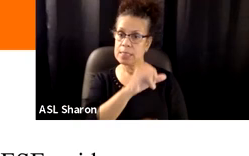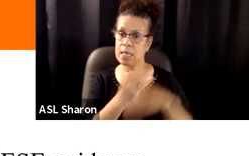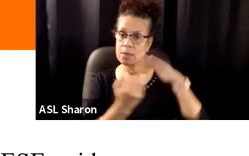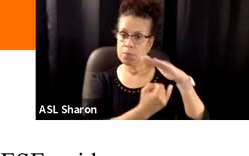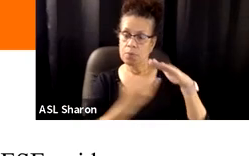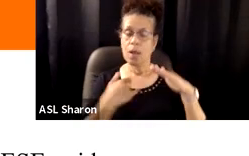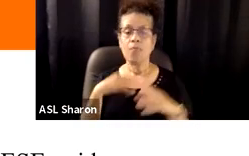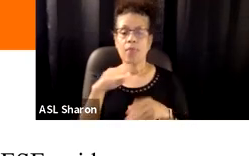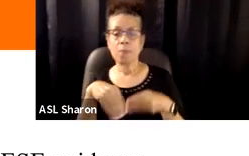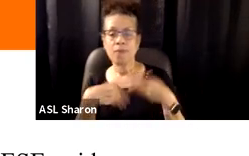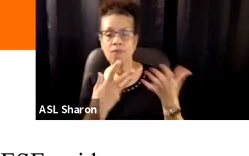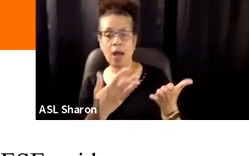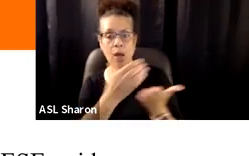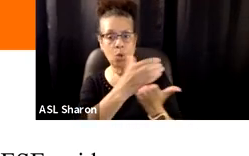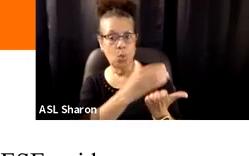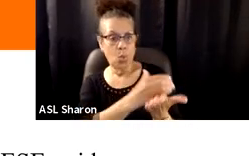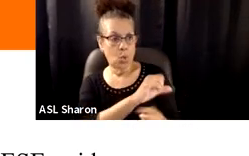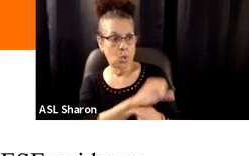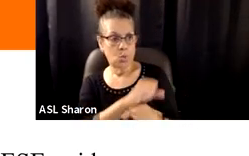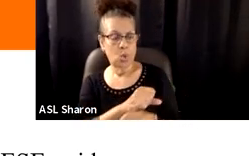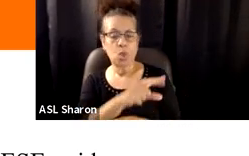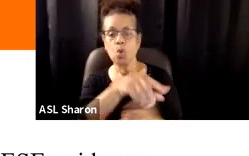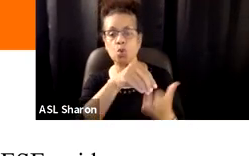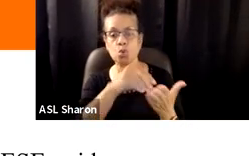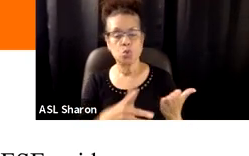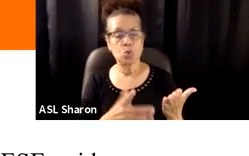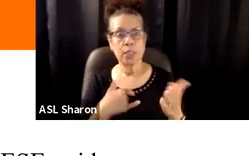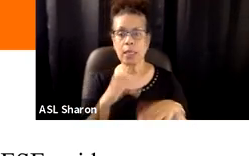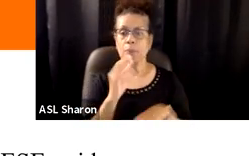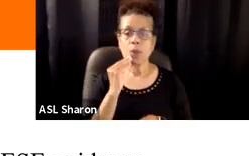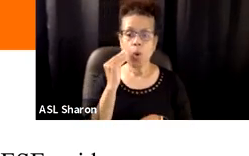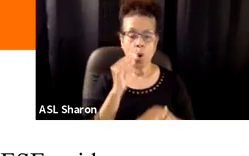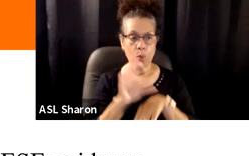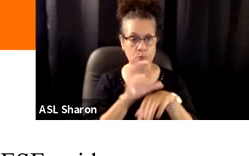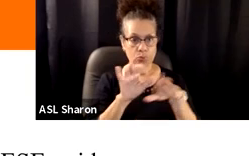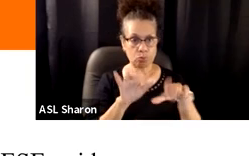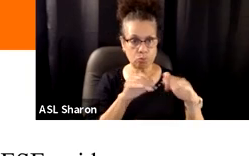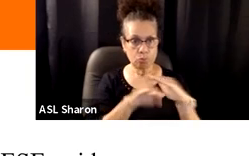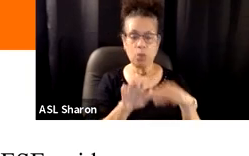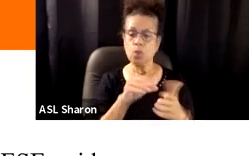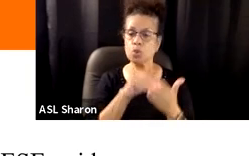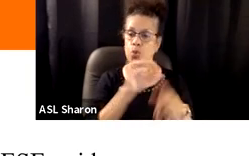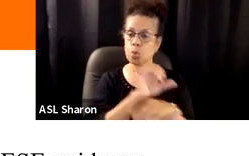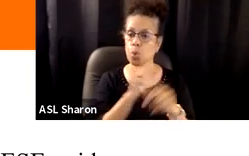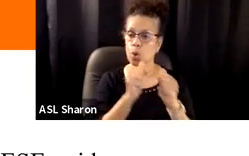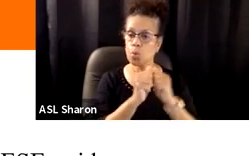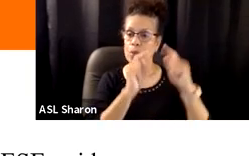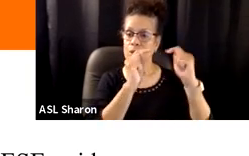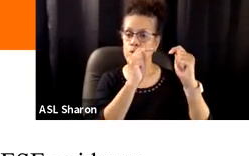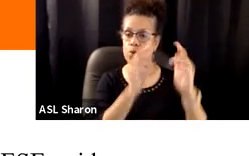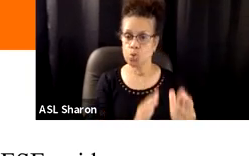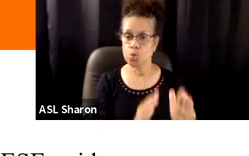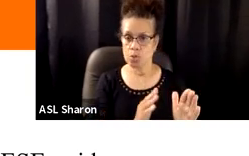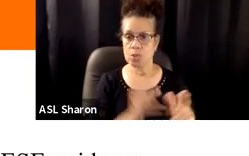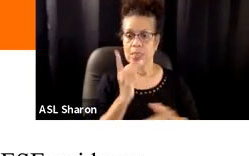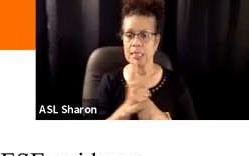coursework that students can access digitally while they are remote so the students can work with tutors to maintain pace with their